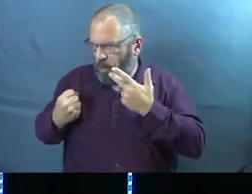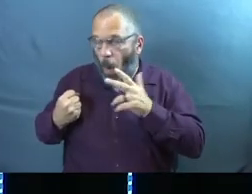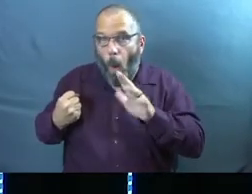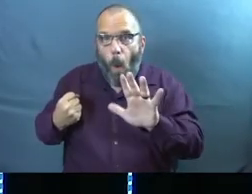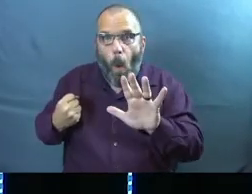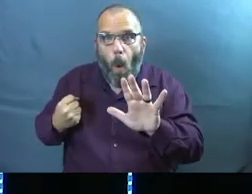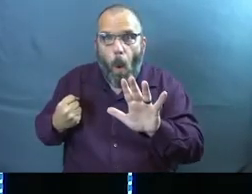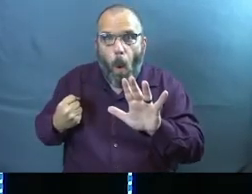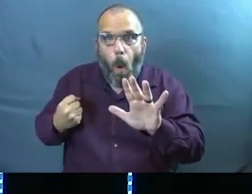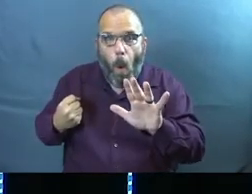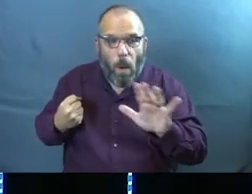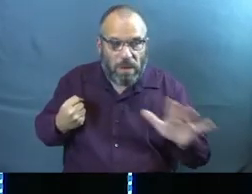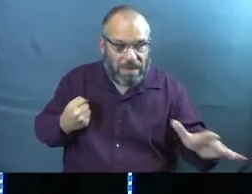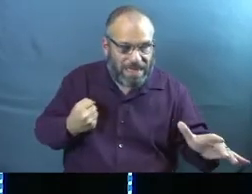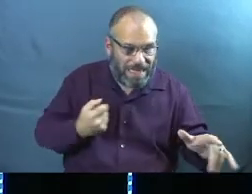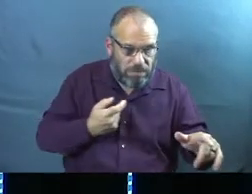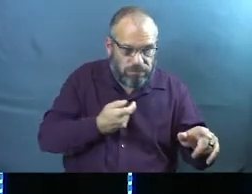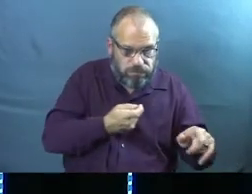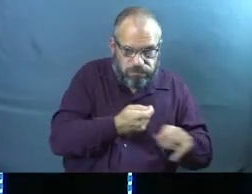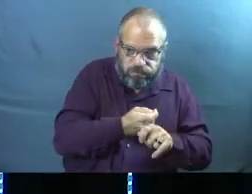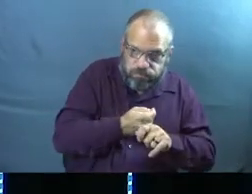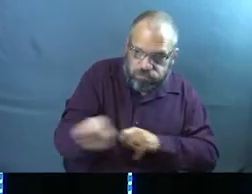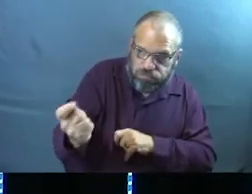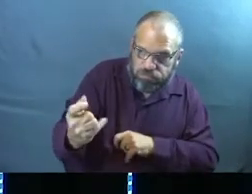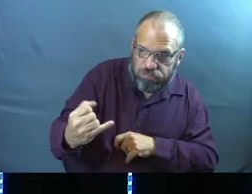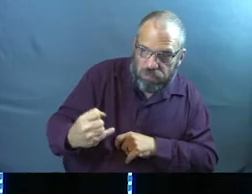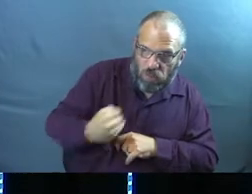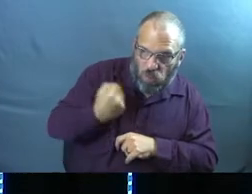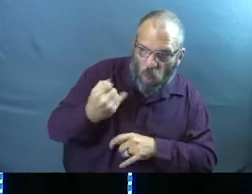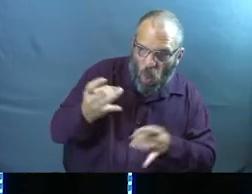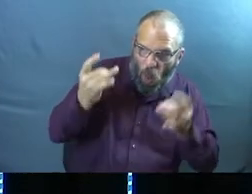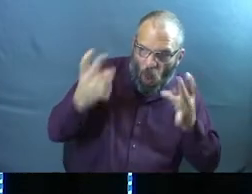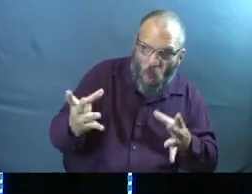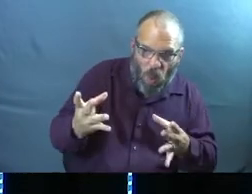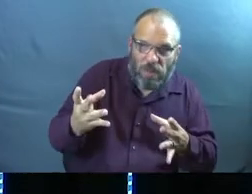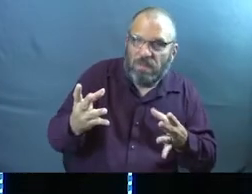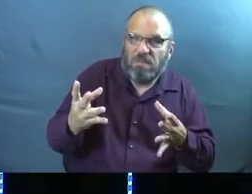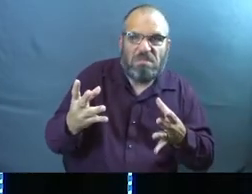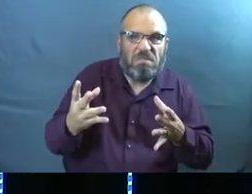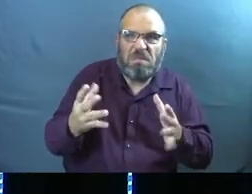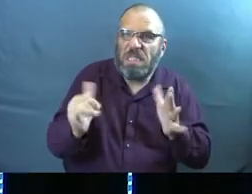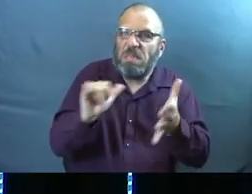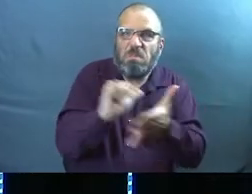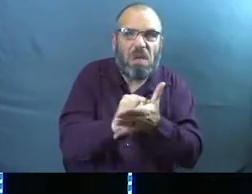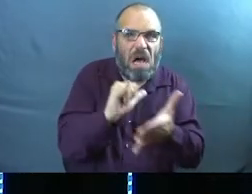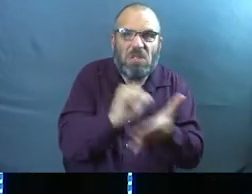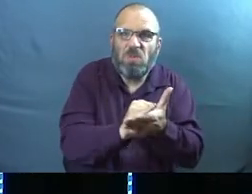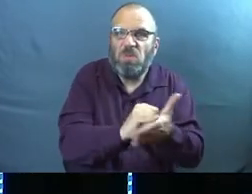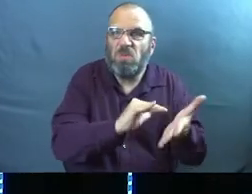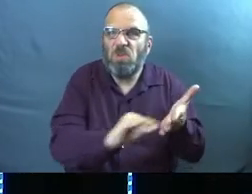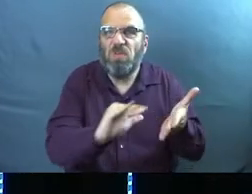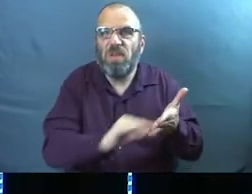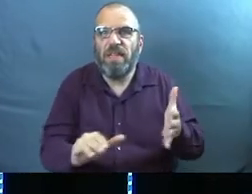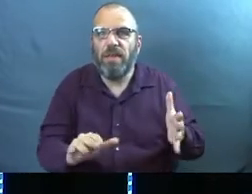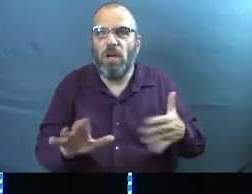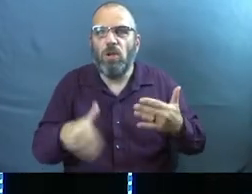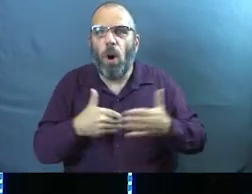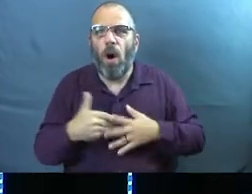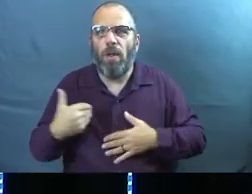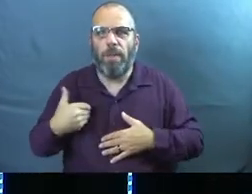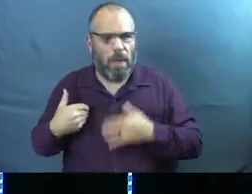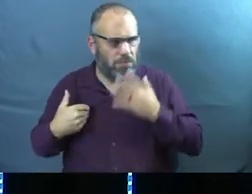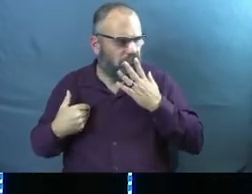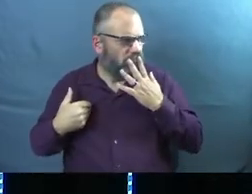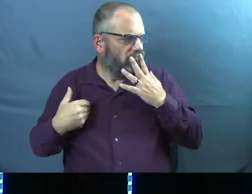Maybe the evil that we did to him by selling him into slavery is just so evil it could never be forgiven. And they got all these things that